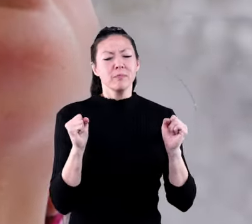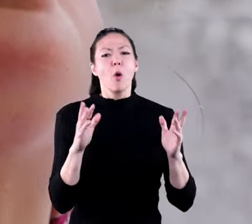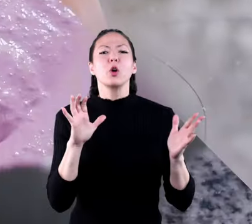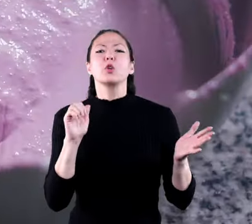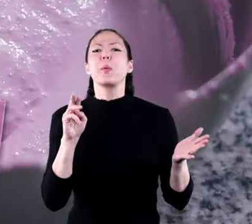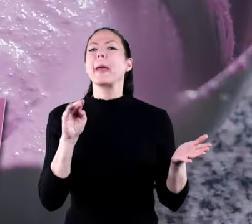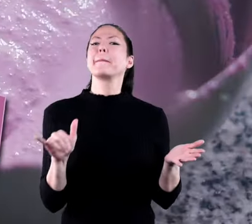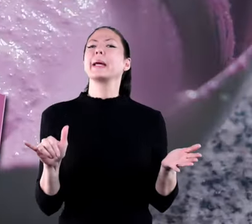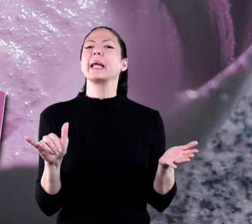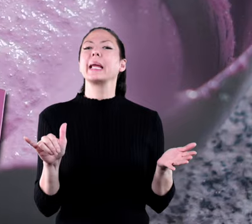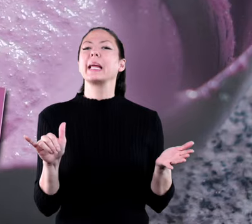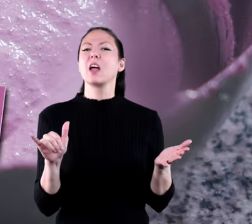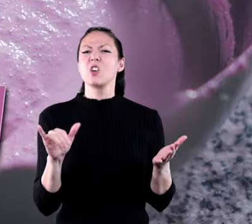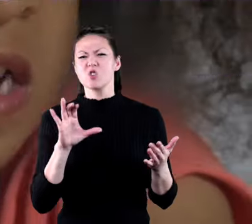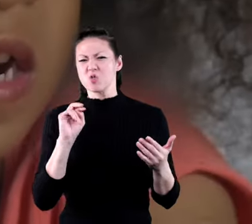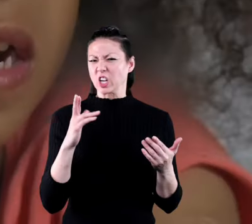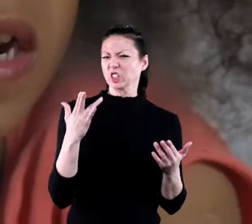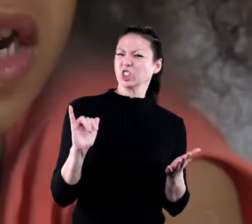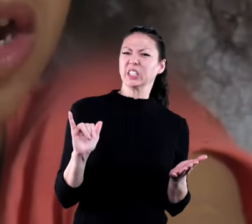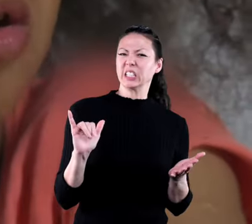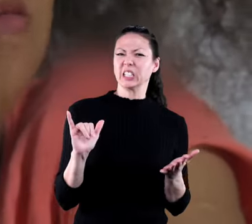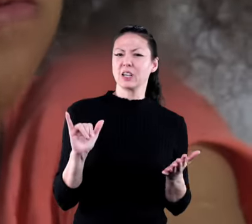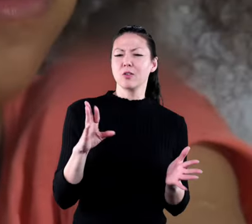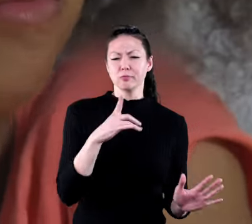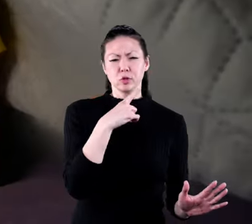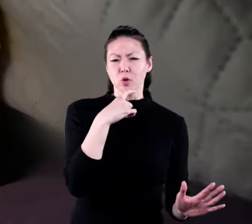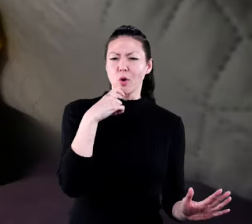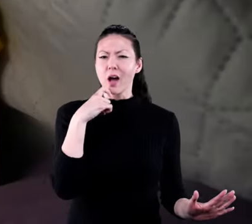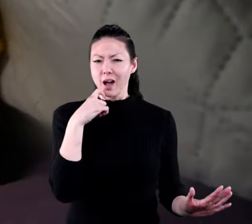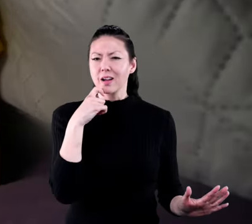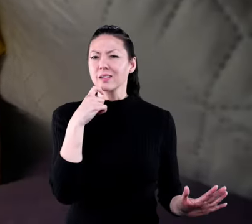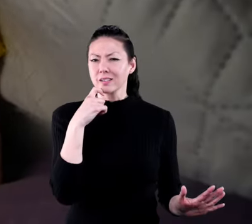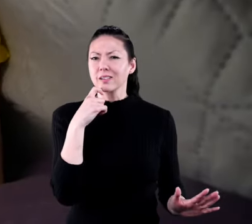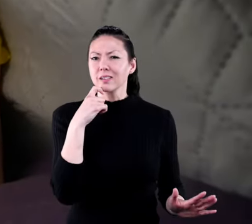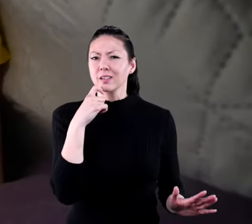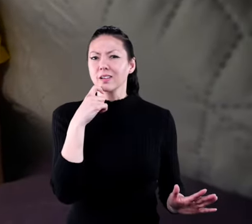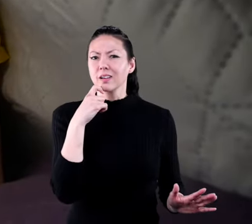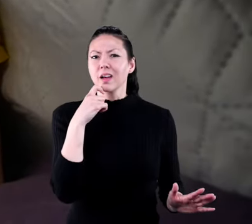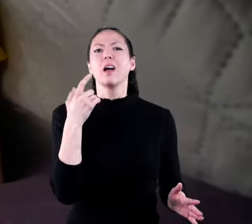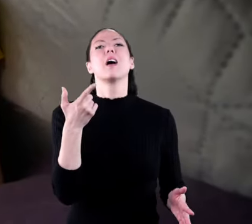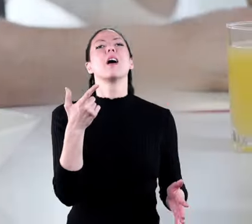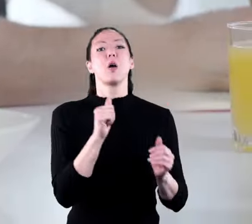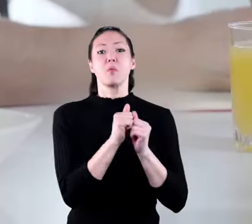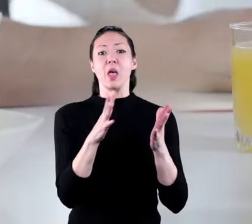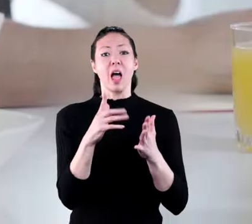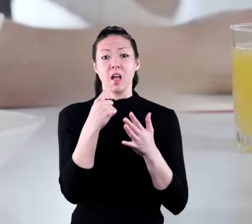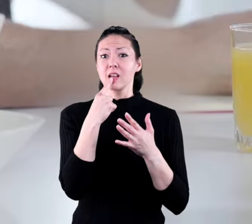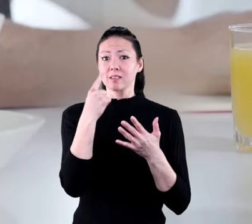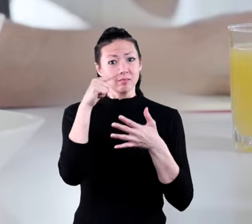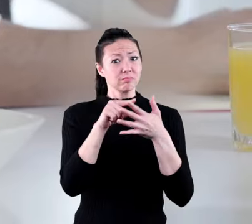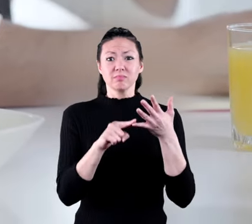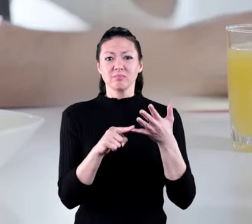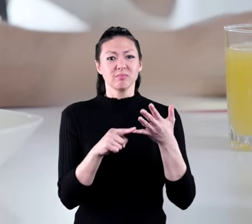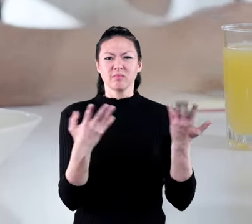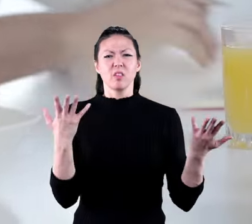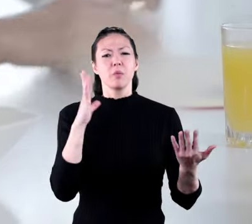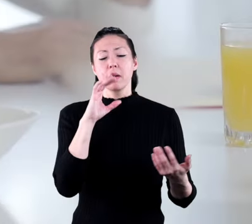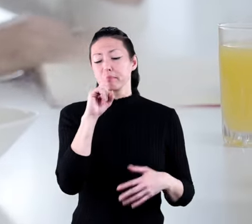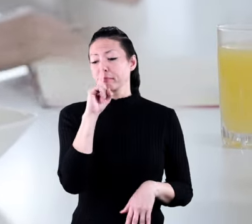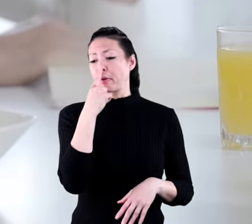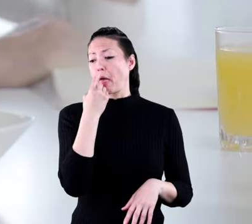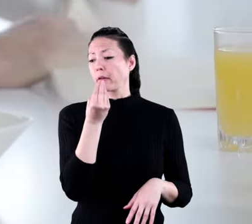creamy crunchy or dry with that our sense of taste